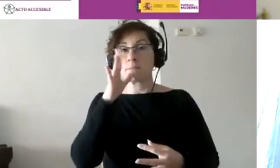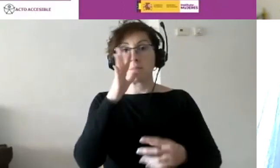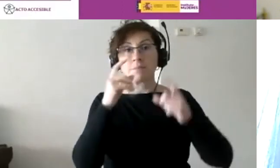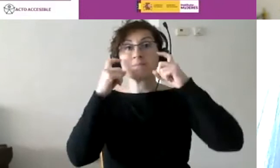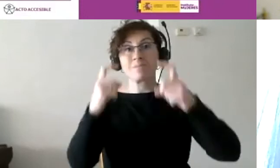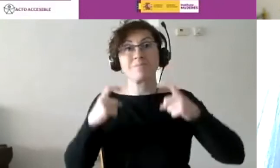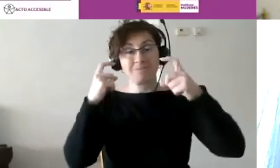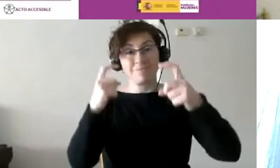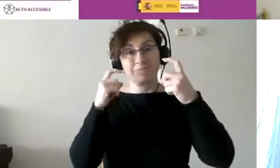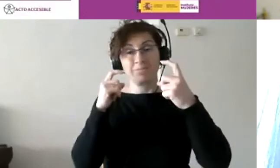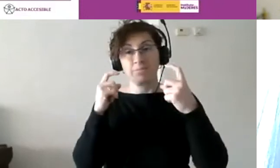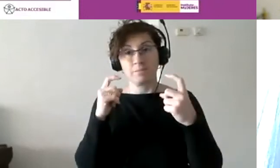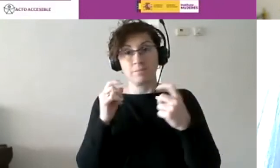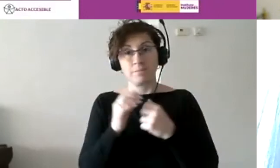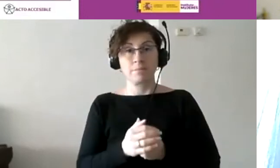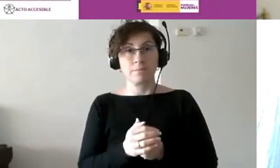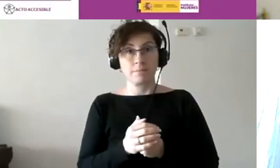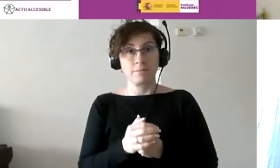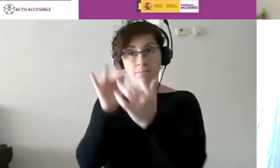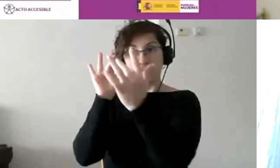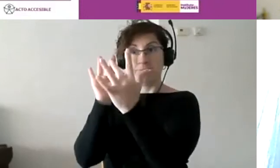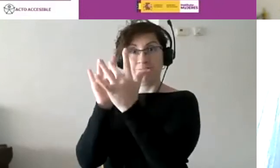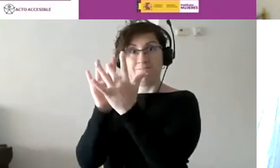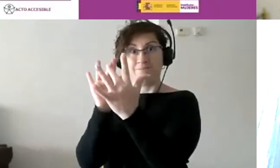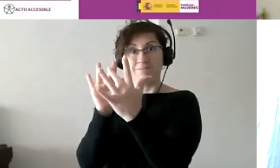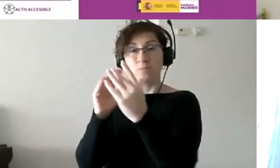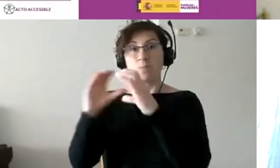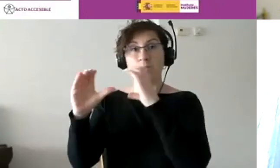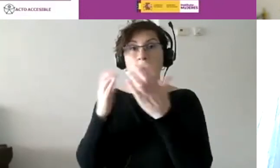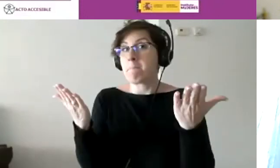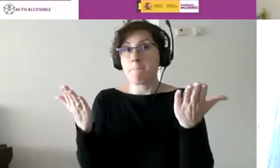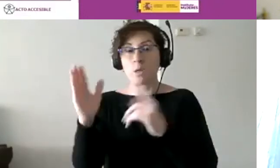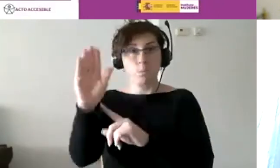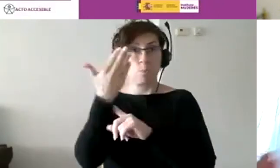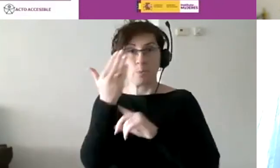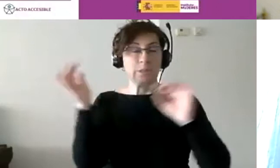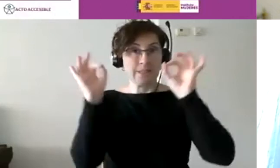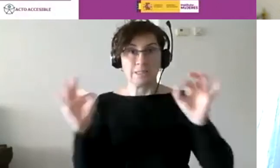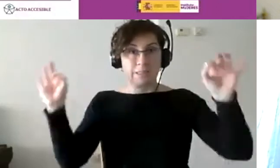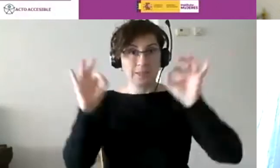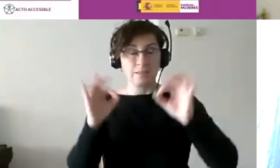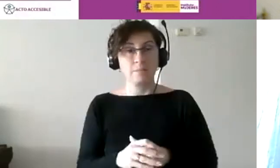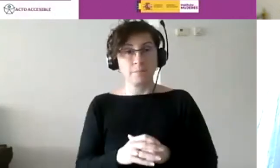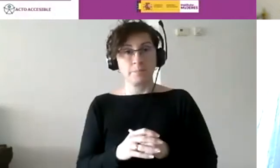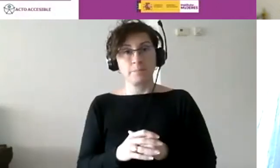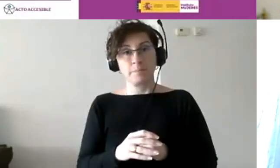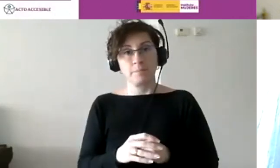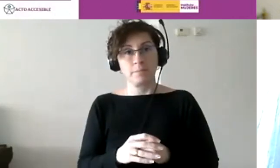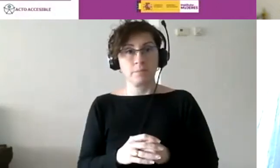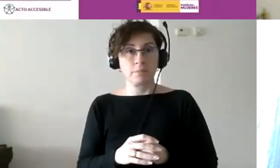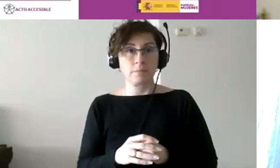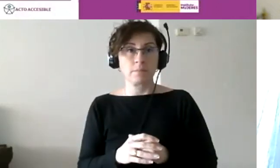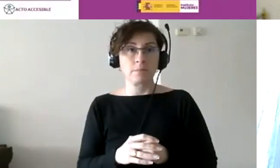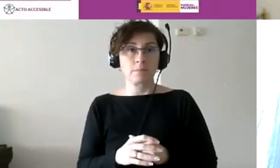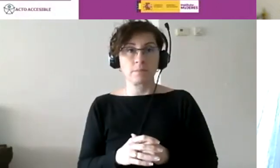So I'm looking forward to get some meeting with the psychologist or someone for